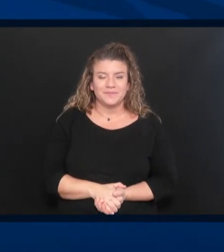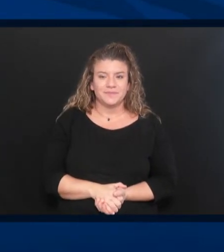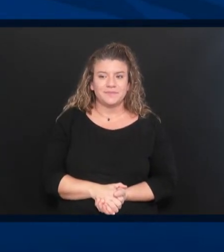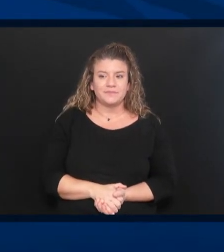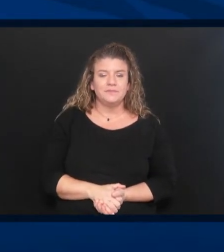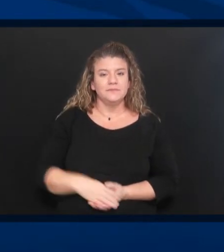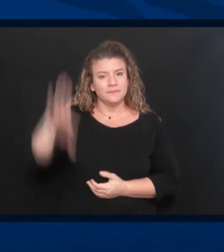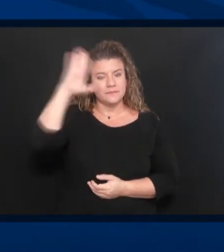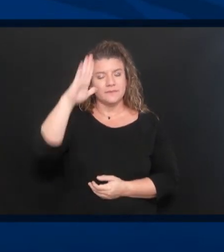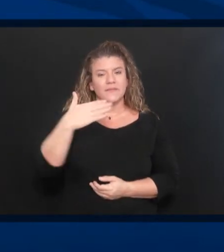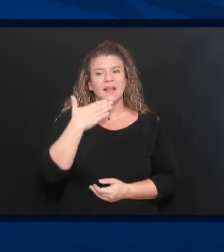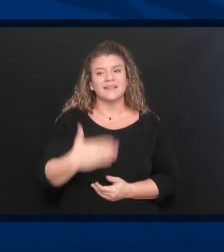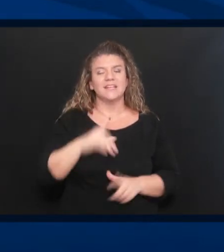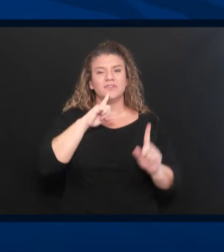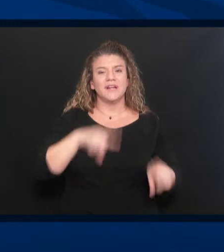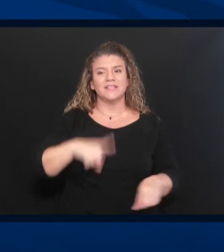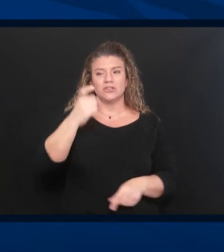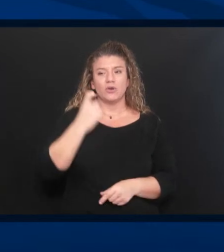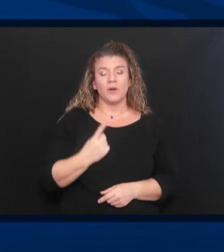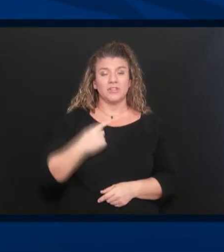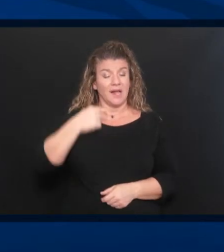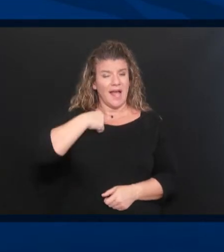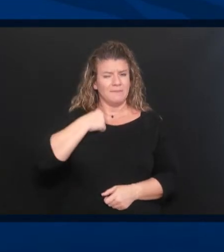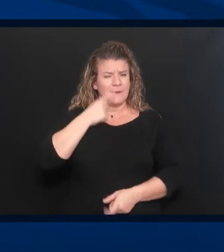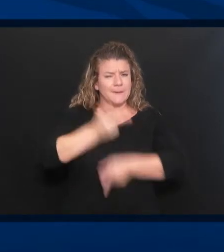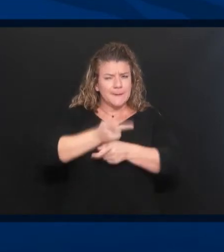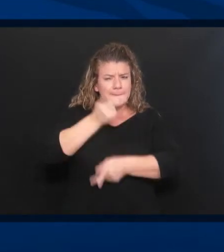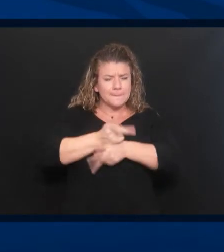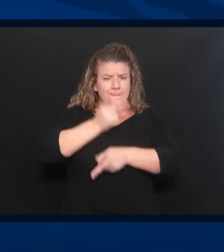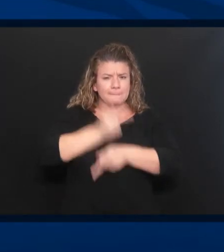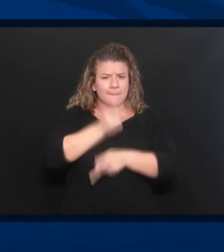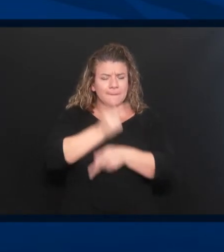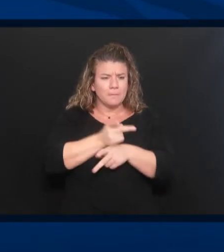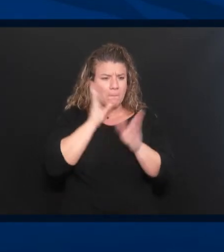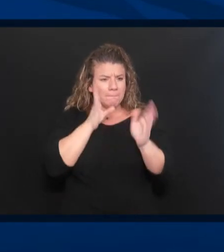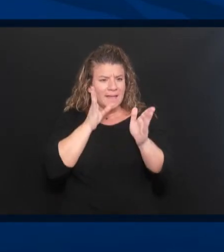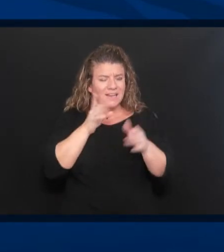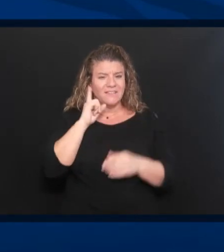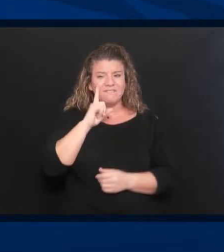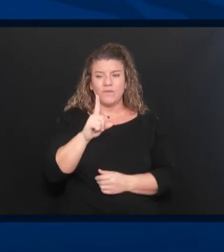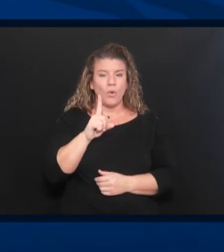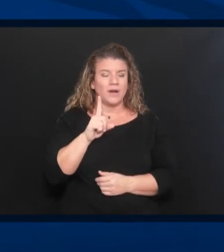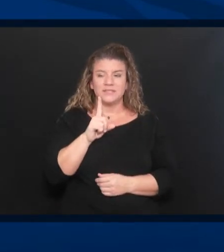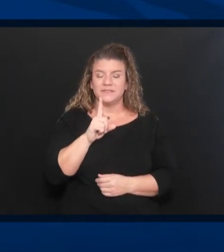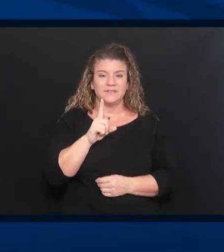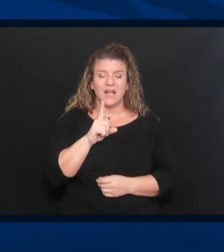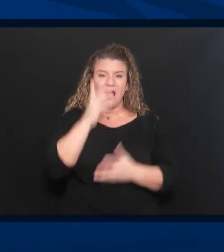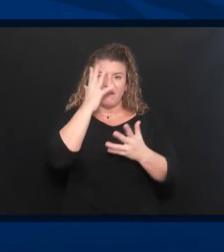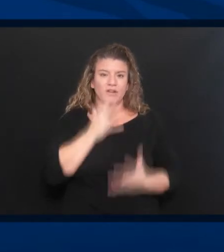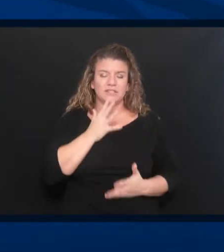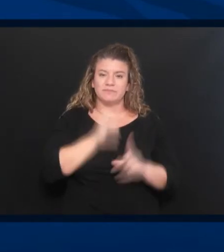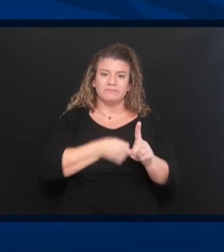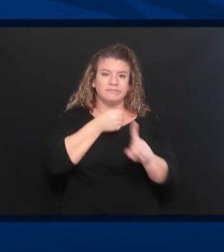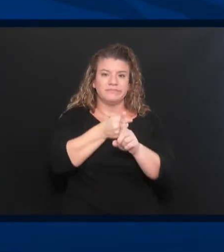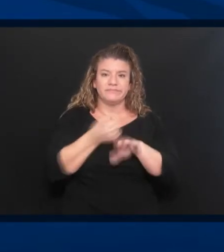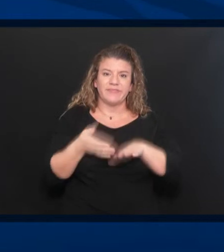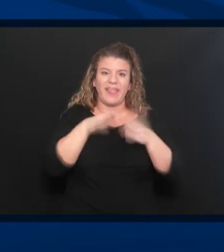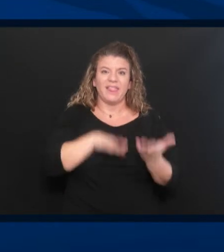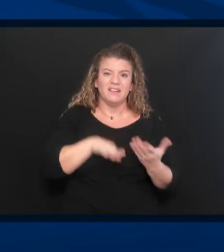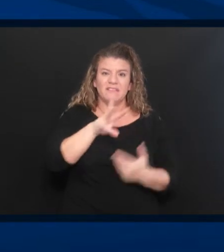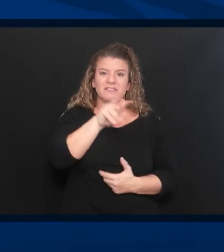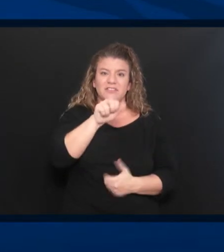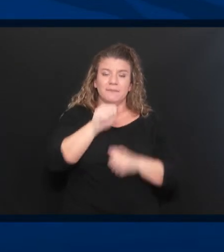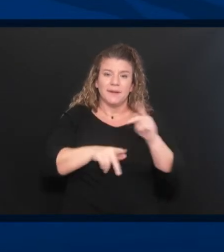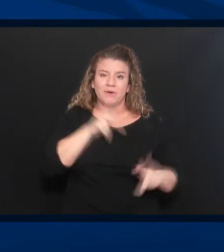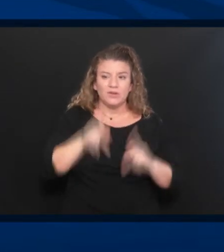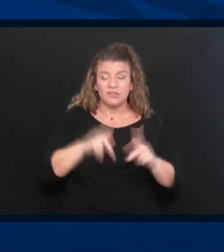Hi, thanks for taking the question. I've been keeping track of unfortunately, the toll of West Virginians that we've lost